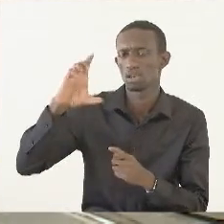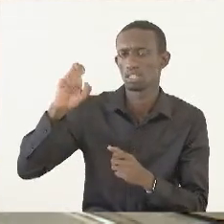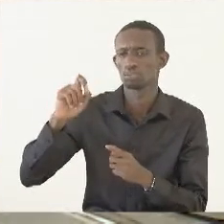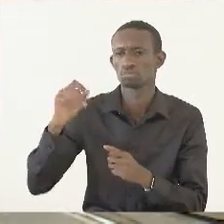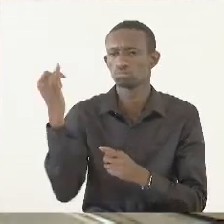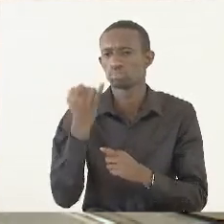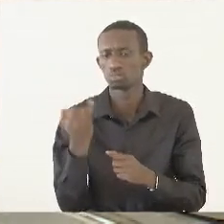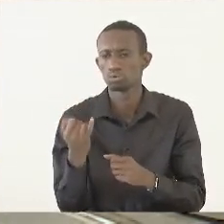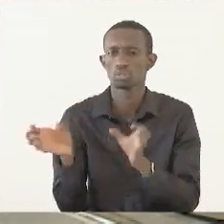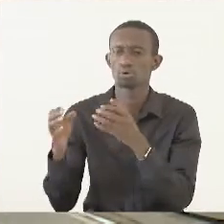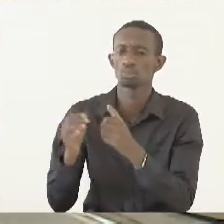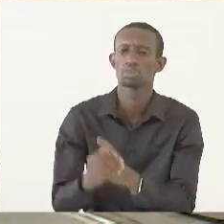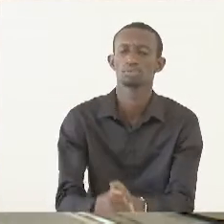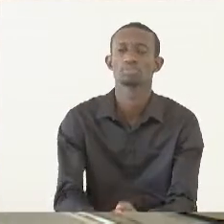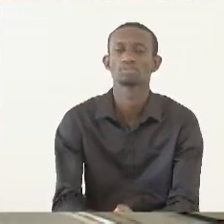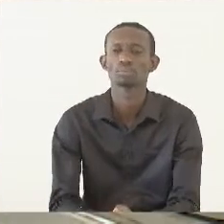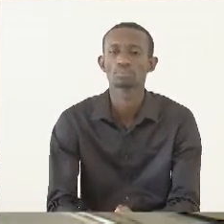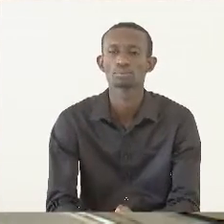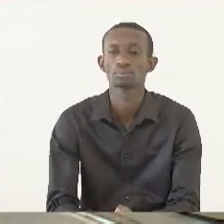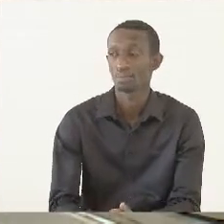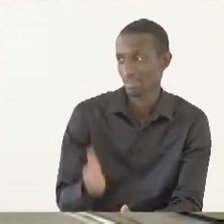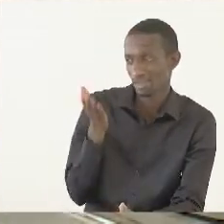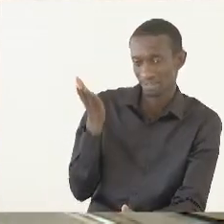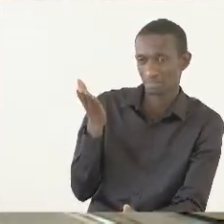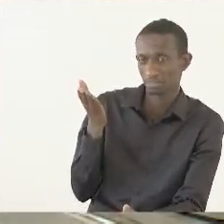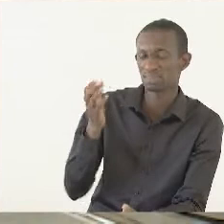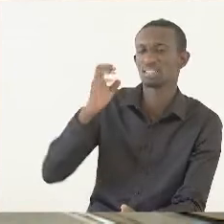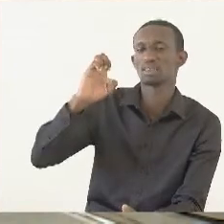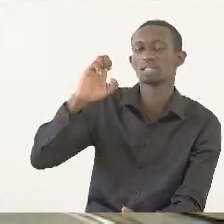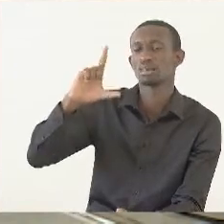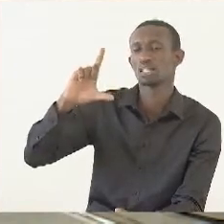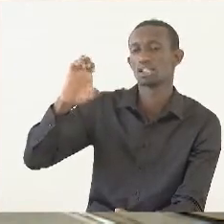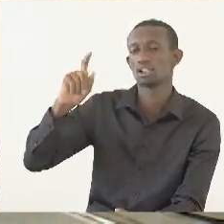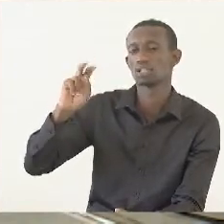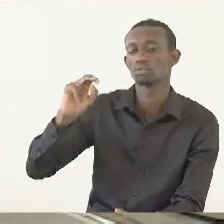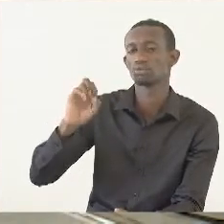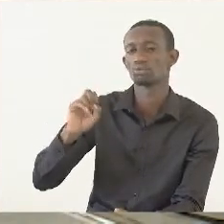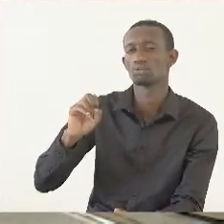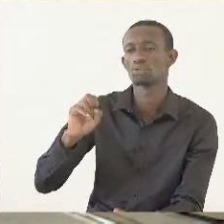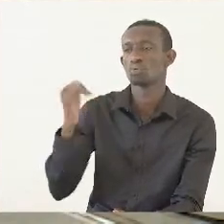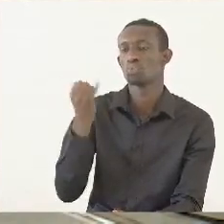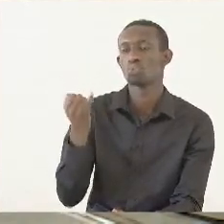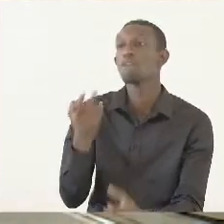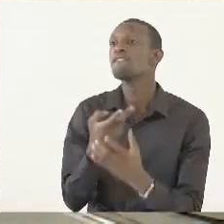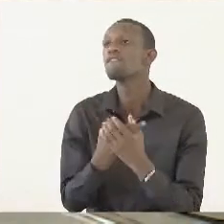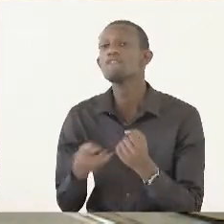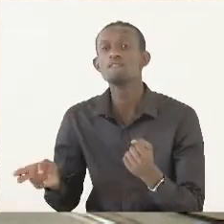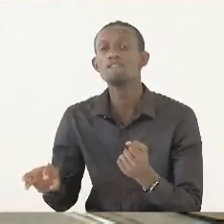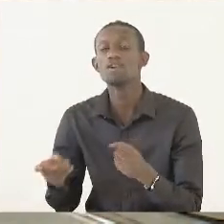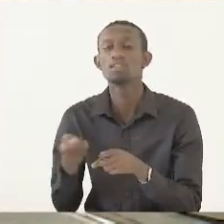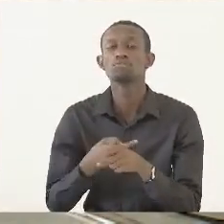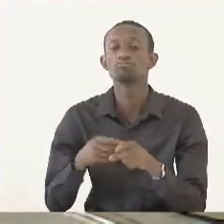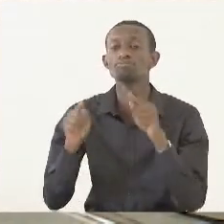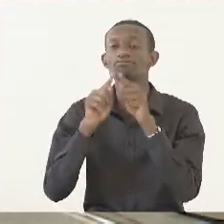Electron withdrawing group. Now here, the electrons are being withdrawn from the rings. Assuming you